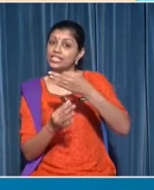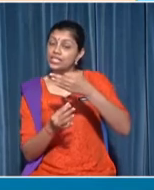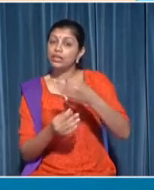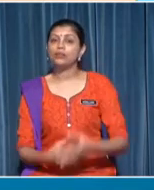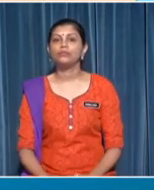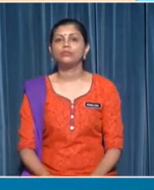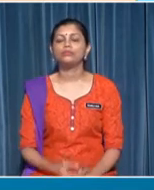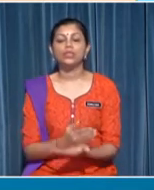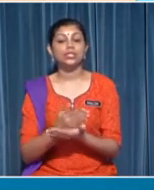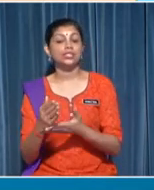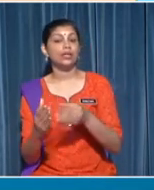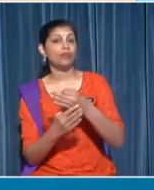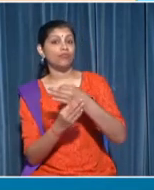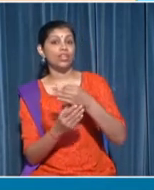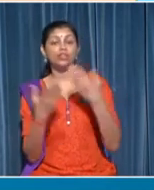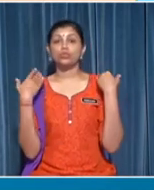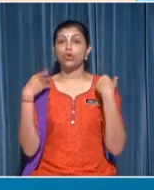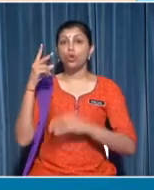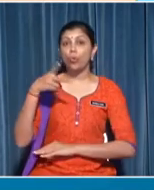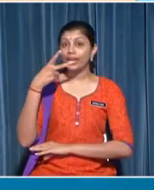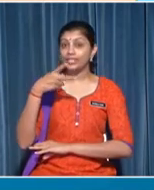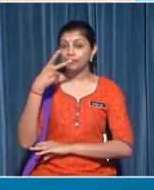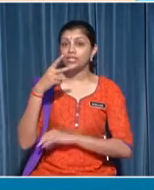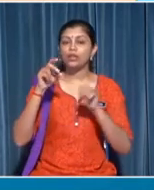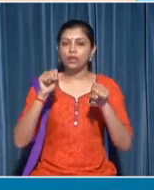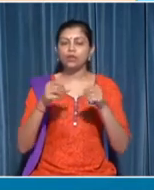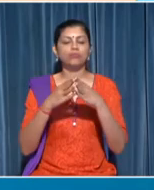fats contain vitamins that are soluble in it.